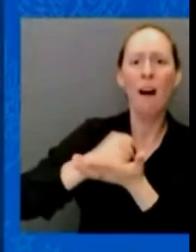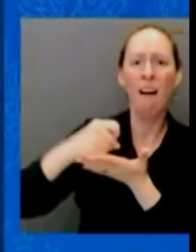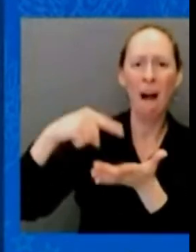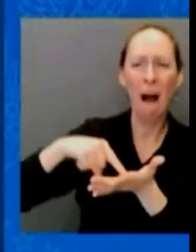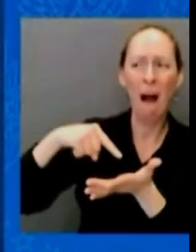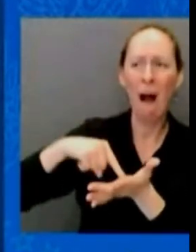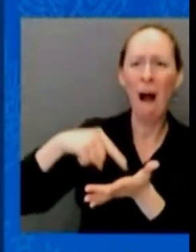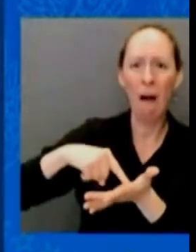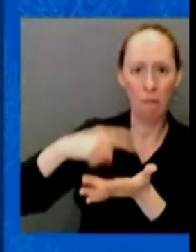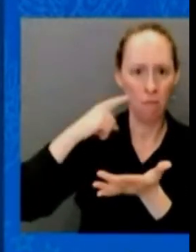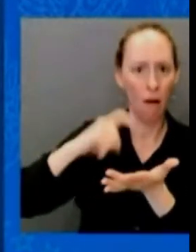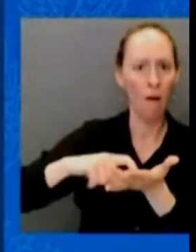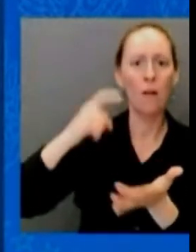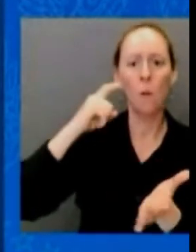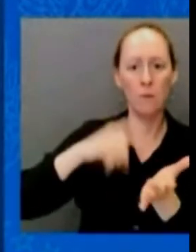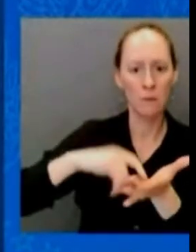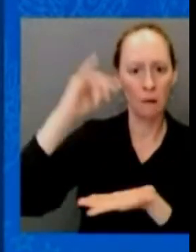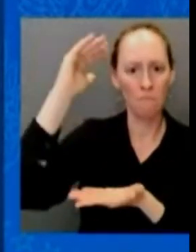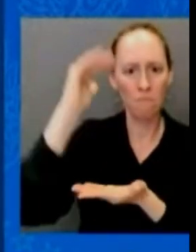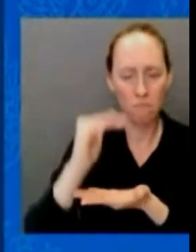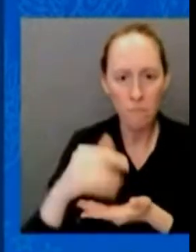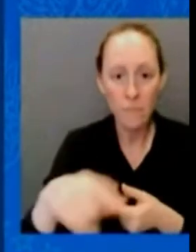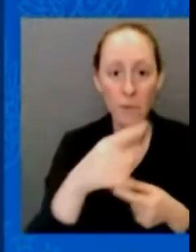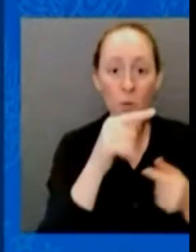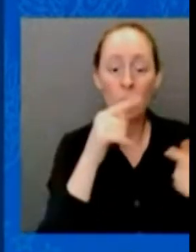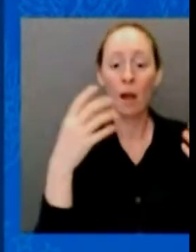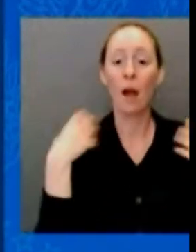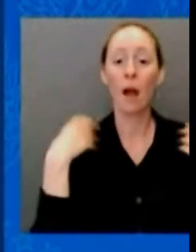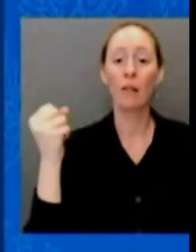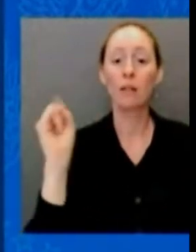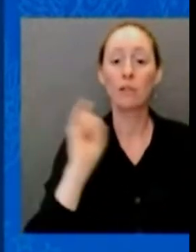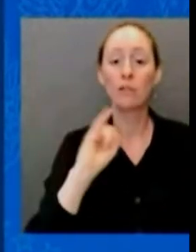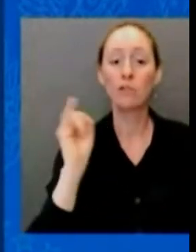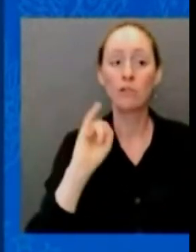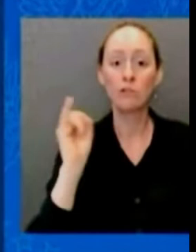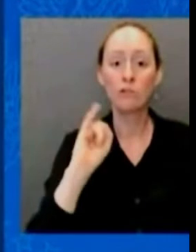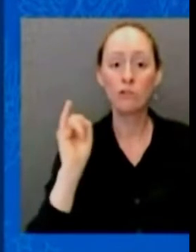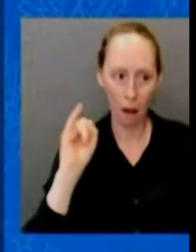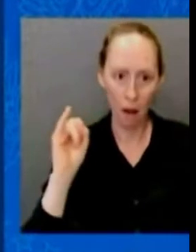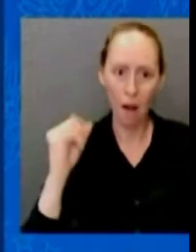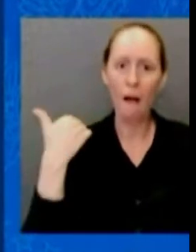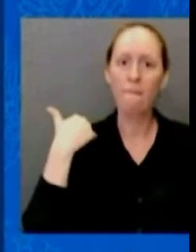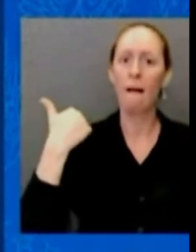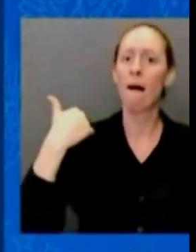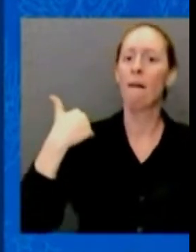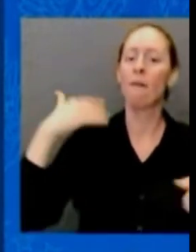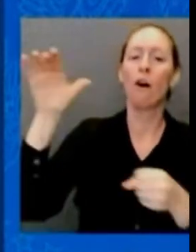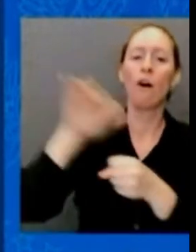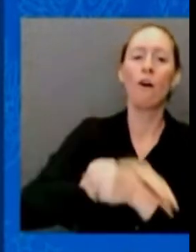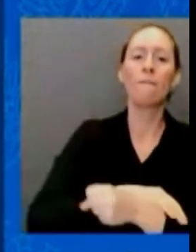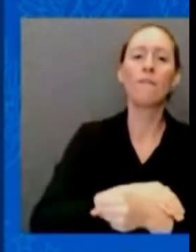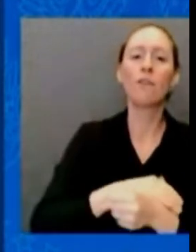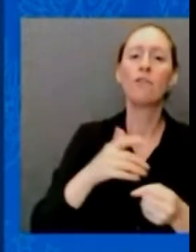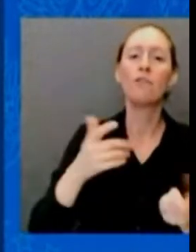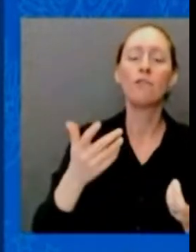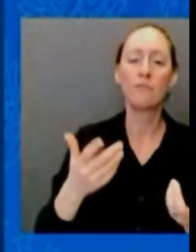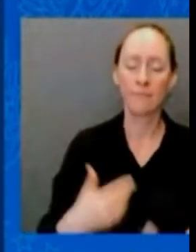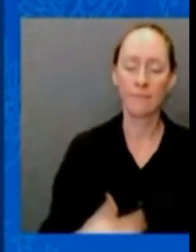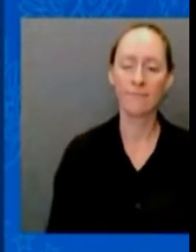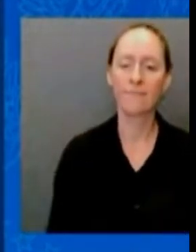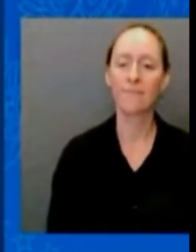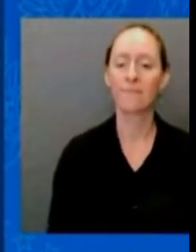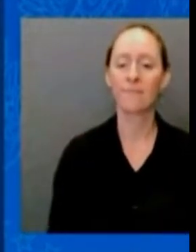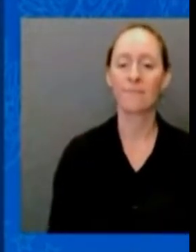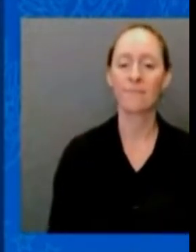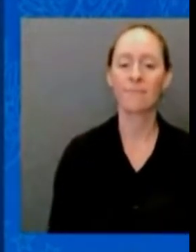More Americans have health insurance than before the pandemic. And we're doing everything we can to give folks just a little bit of, my dad would say,